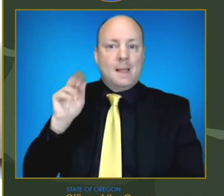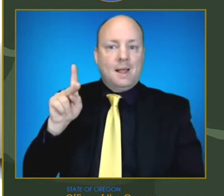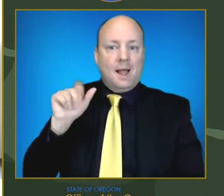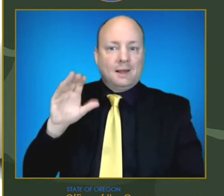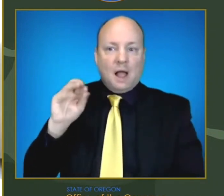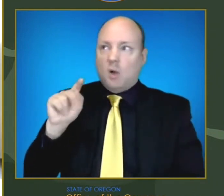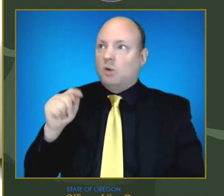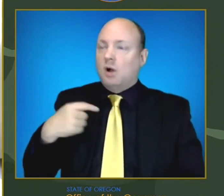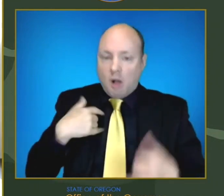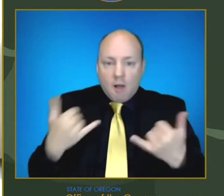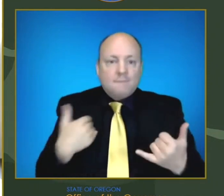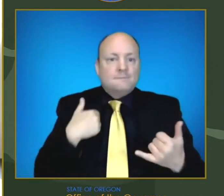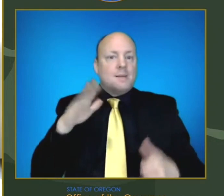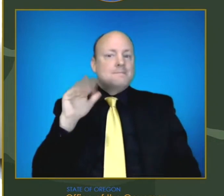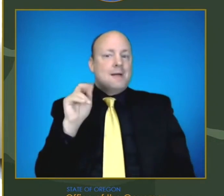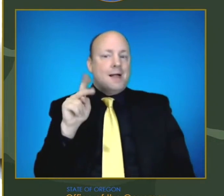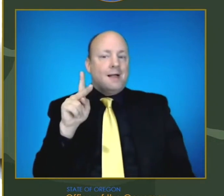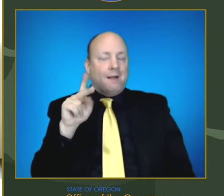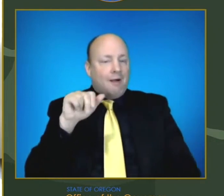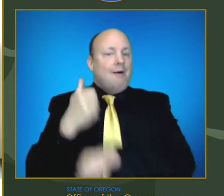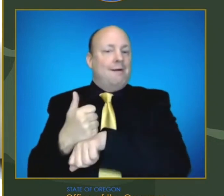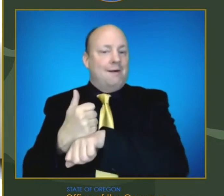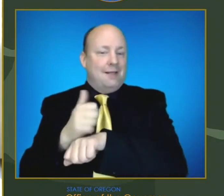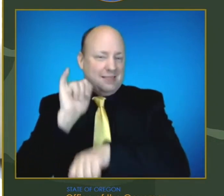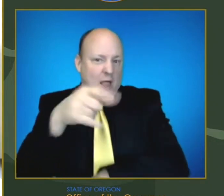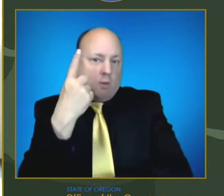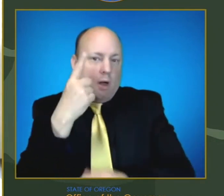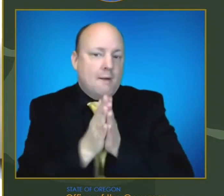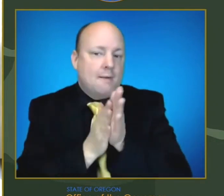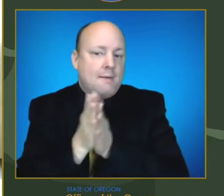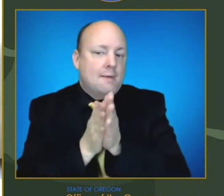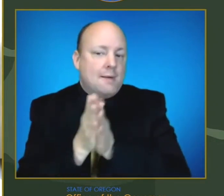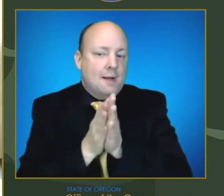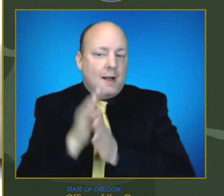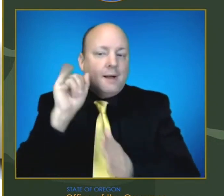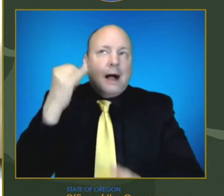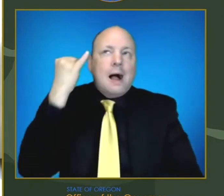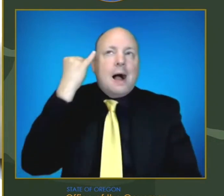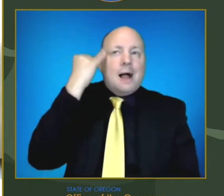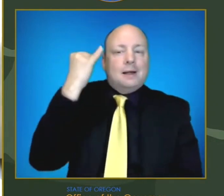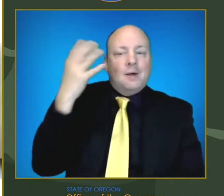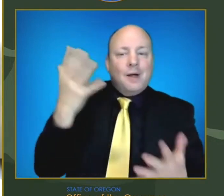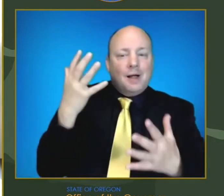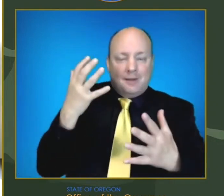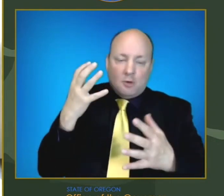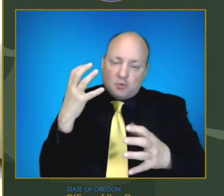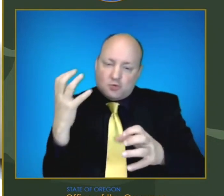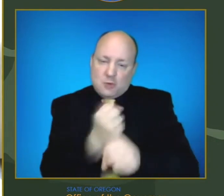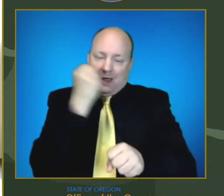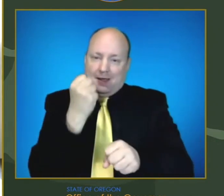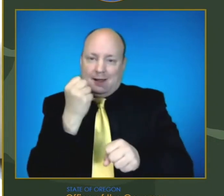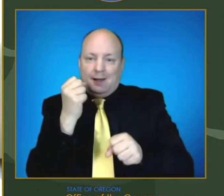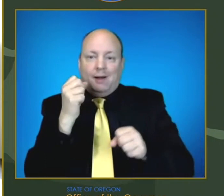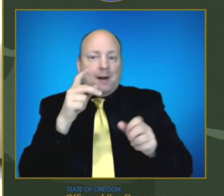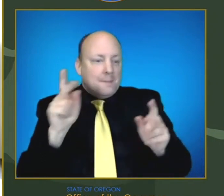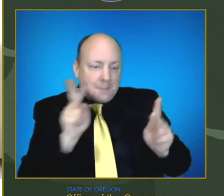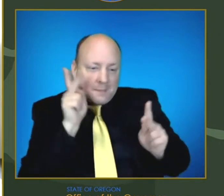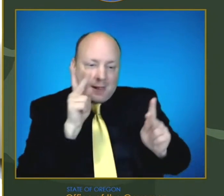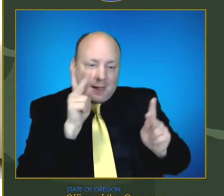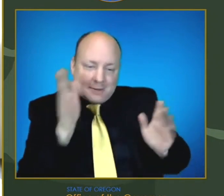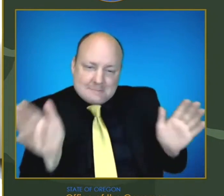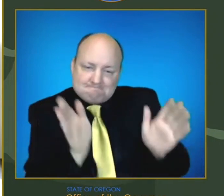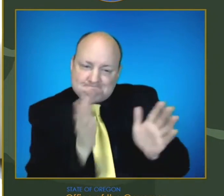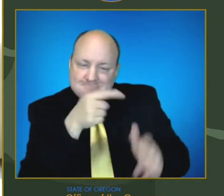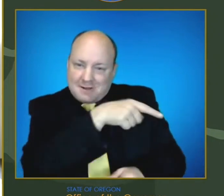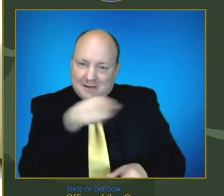up until that point. And the chance at winning a cash prize drove these people to do something they had never